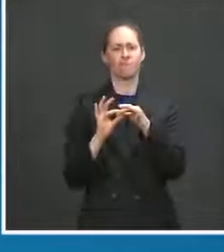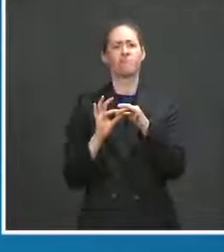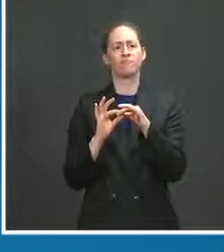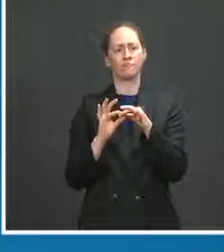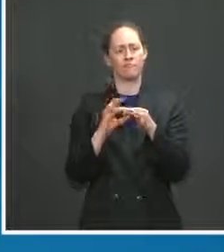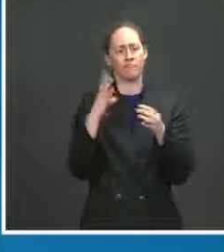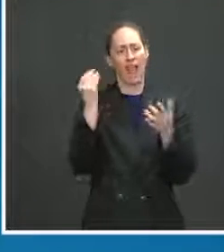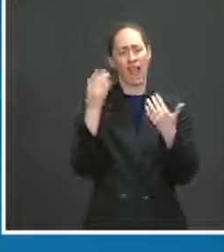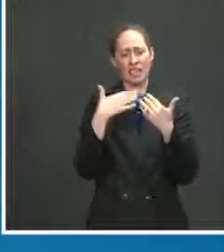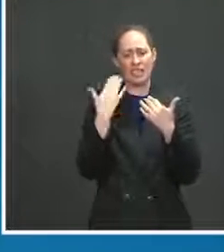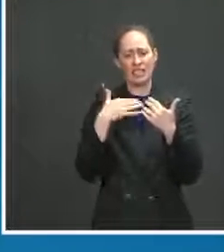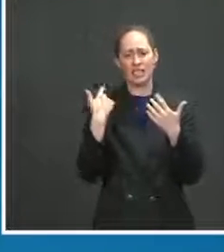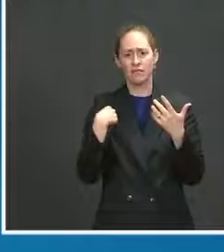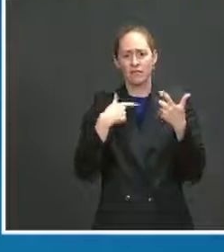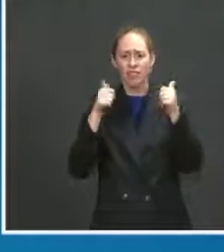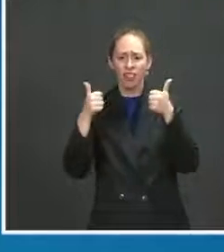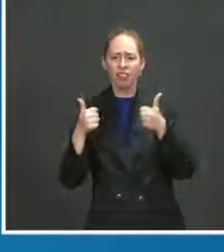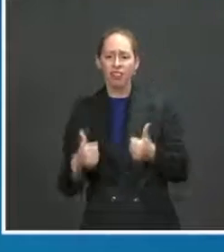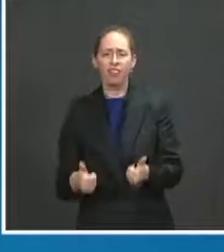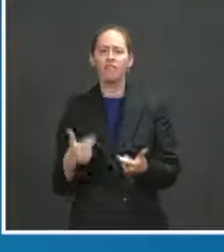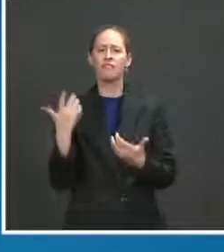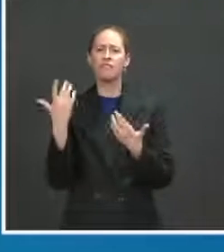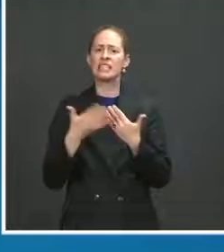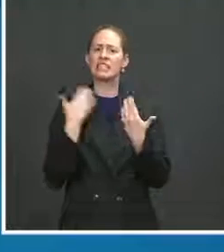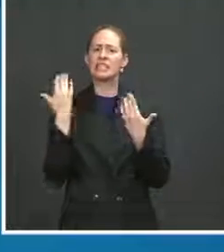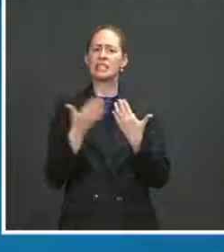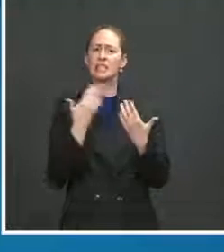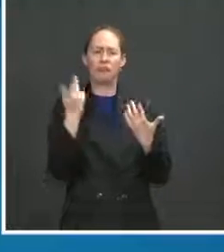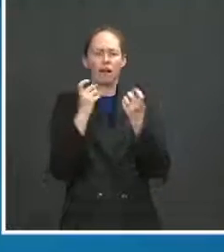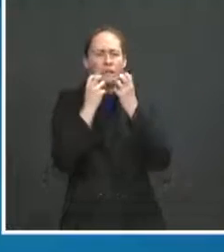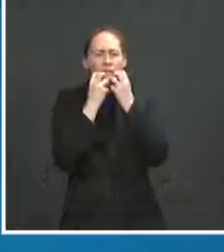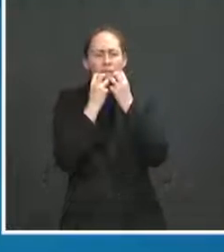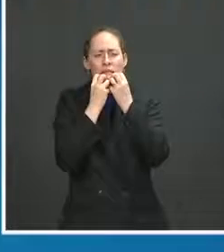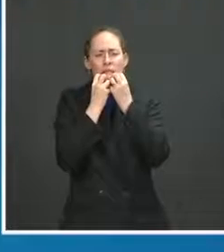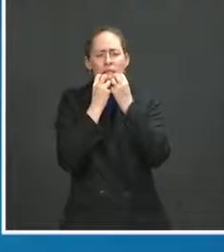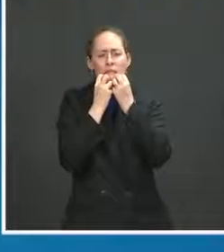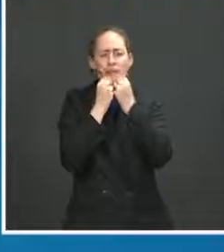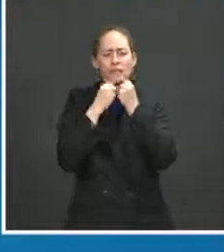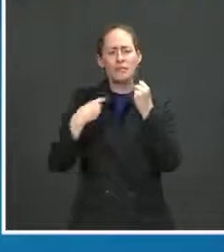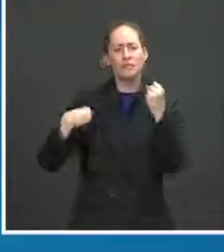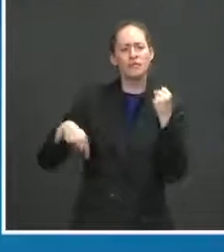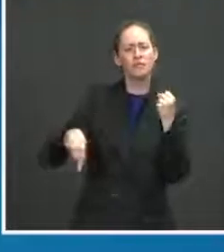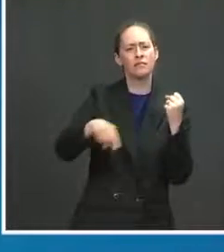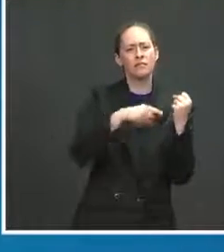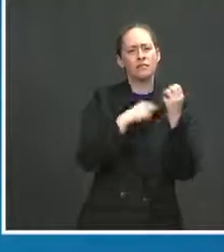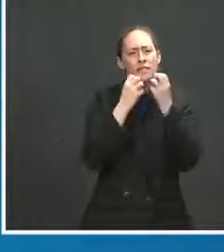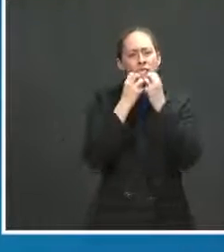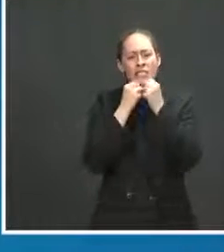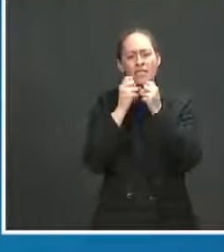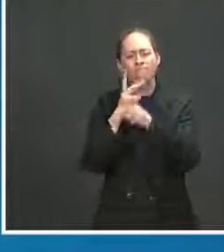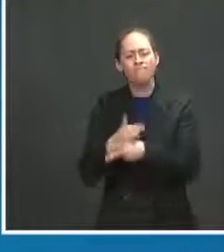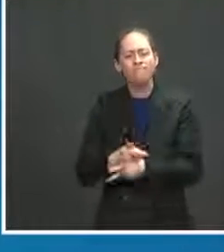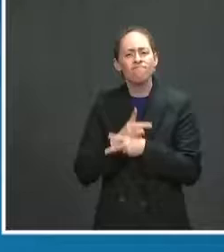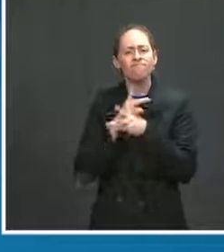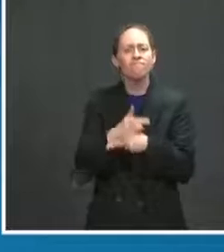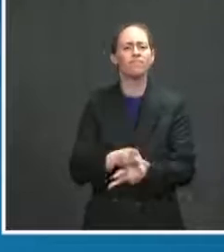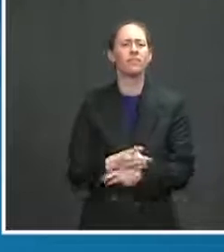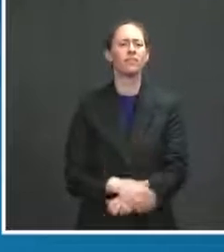Just think, a deadly pandemic can spread throughout the globe in just a matter of